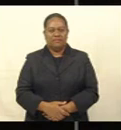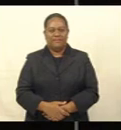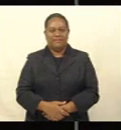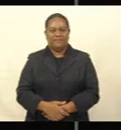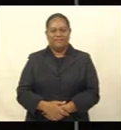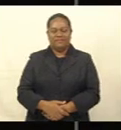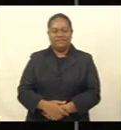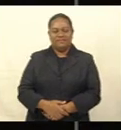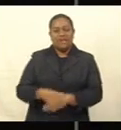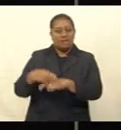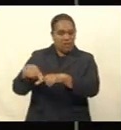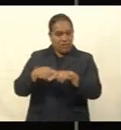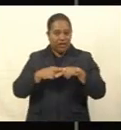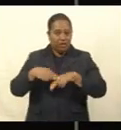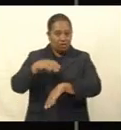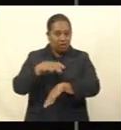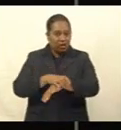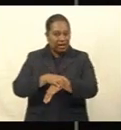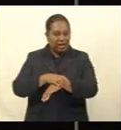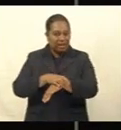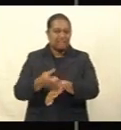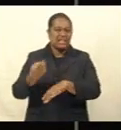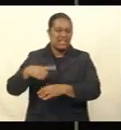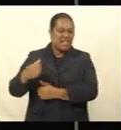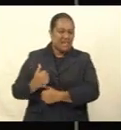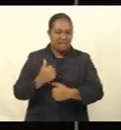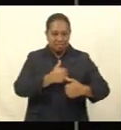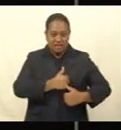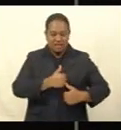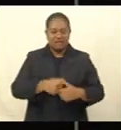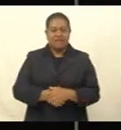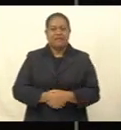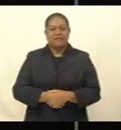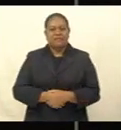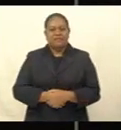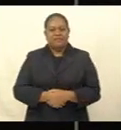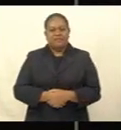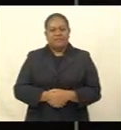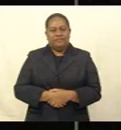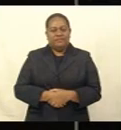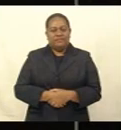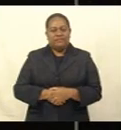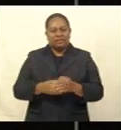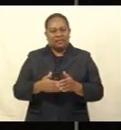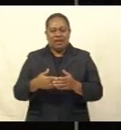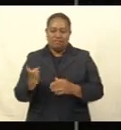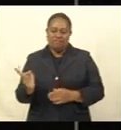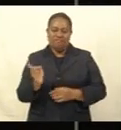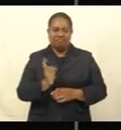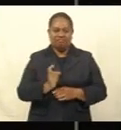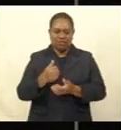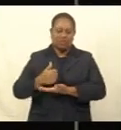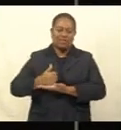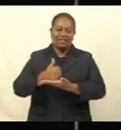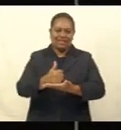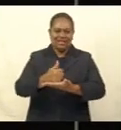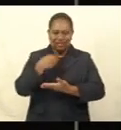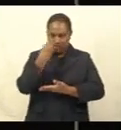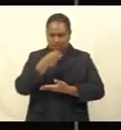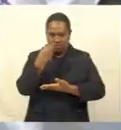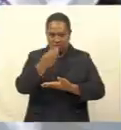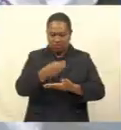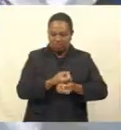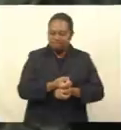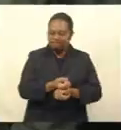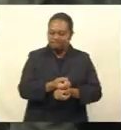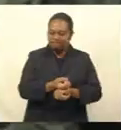The Fiji Police Force and the Republic of Fiji Military Force officers have stepped in to assist in the food ration pack